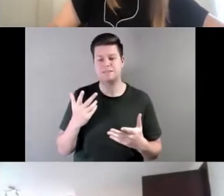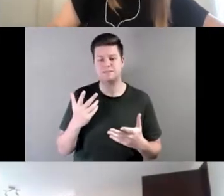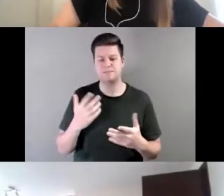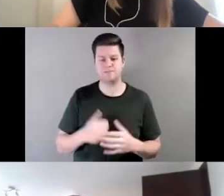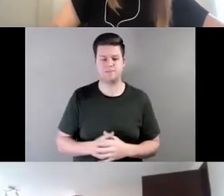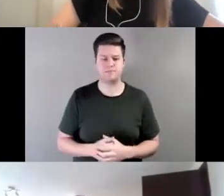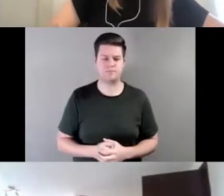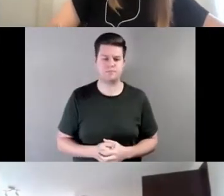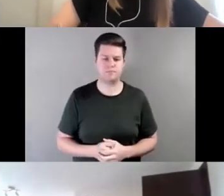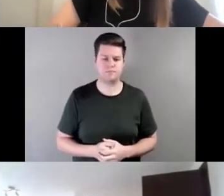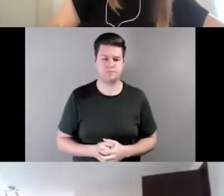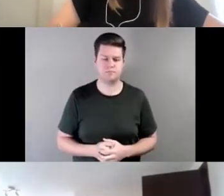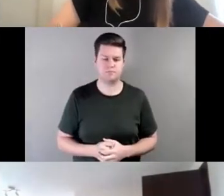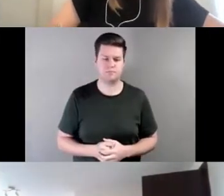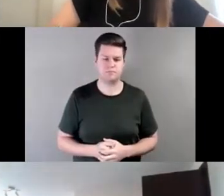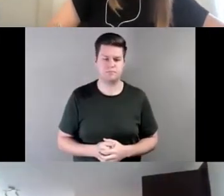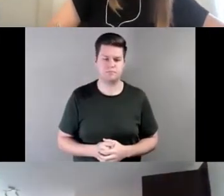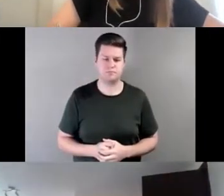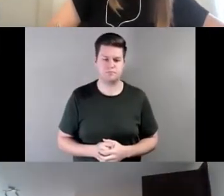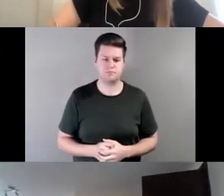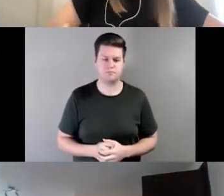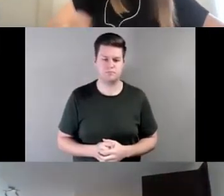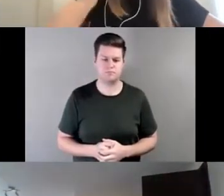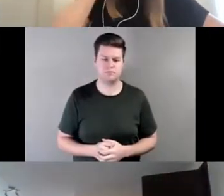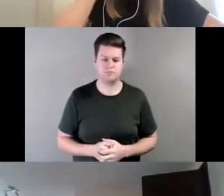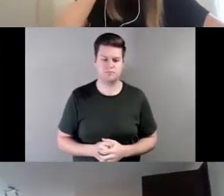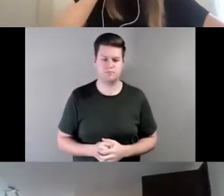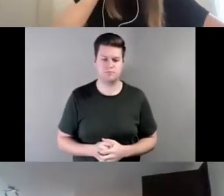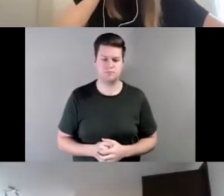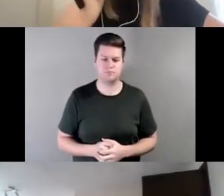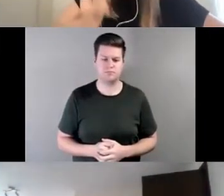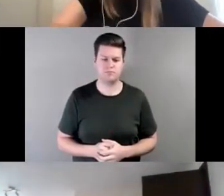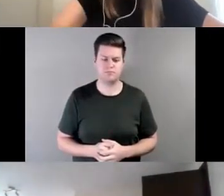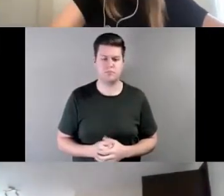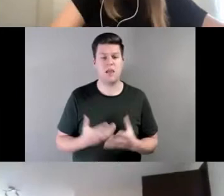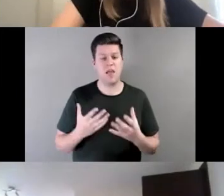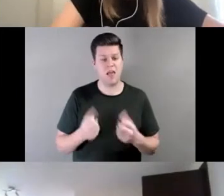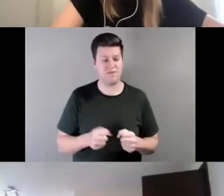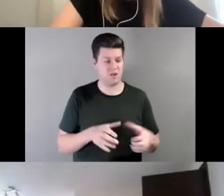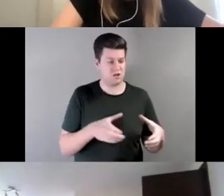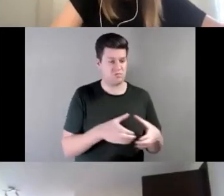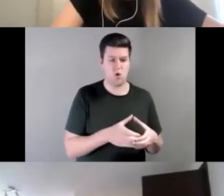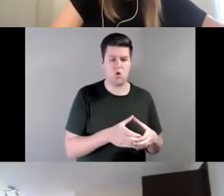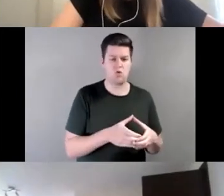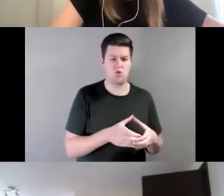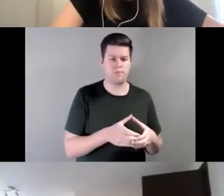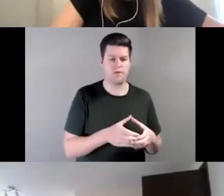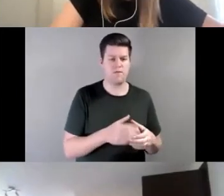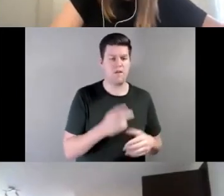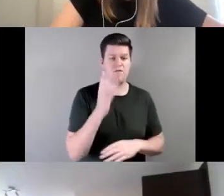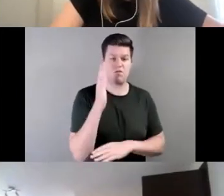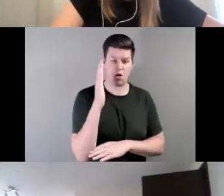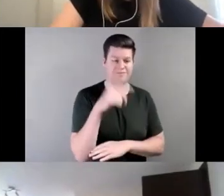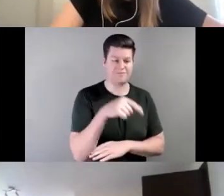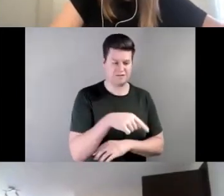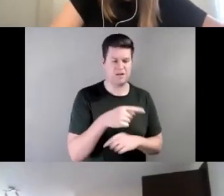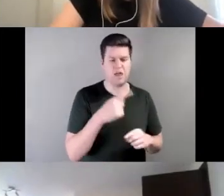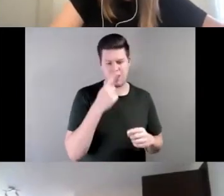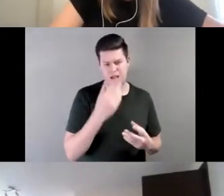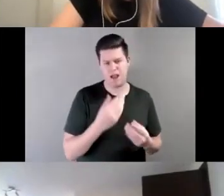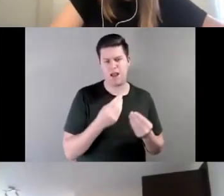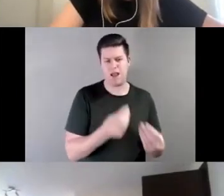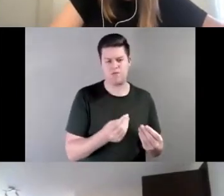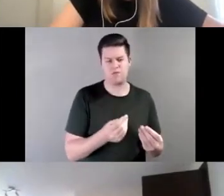if for the general young person scheme, and there's a small group of volunteers who get that travel concession up until their 25th birthday,